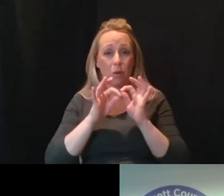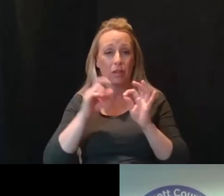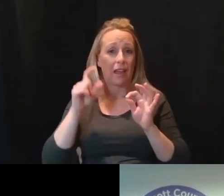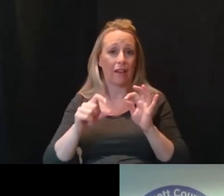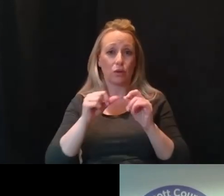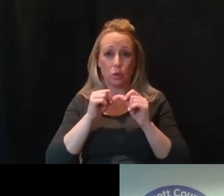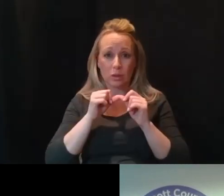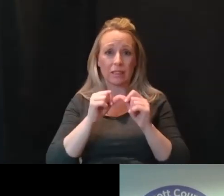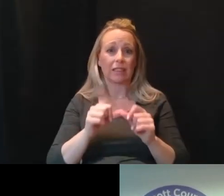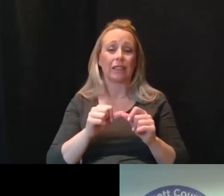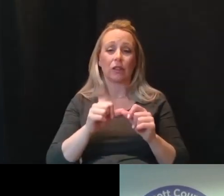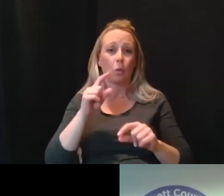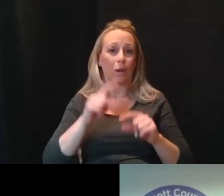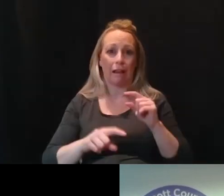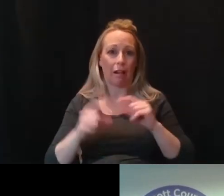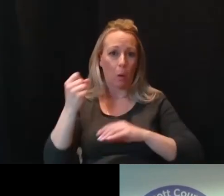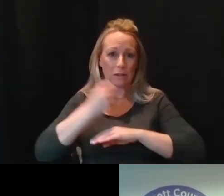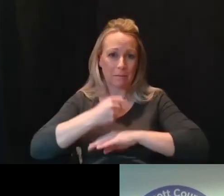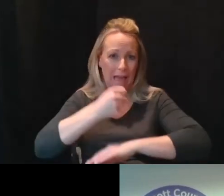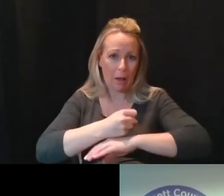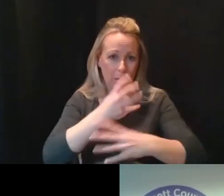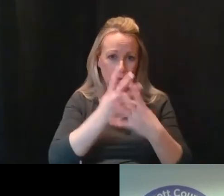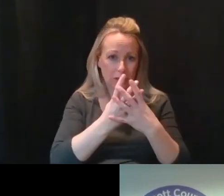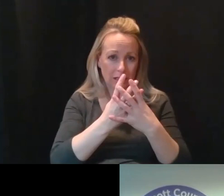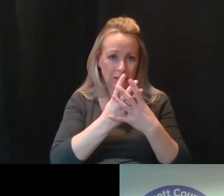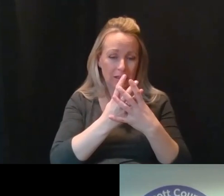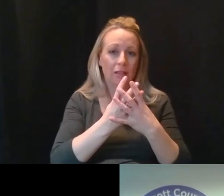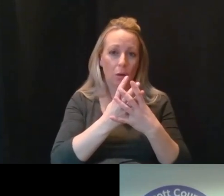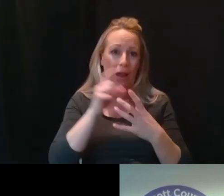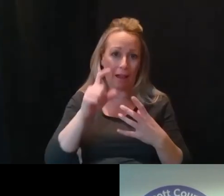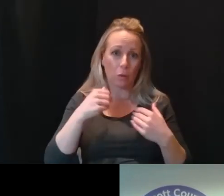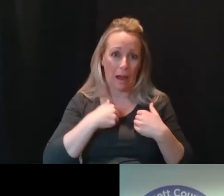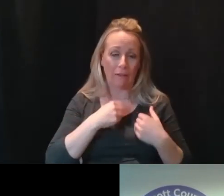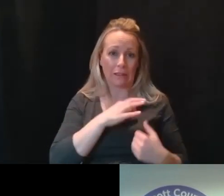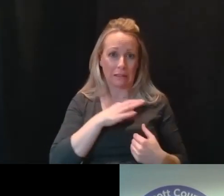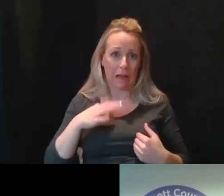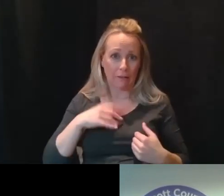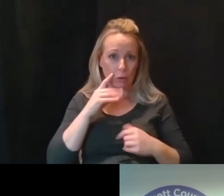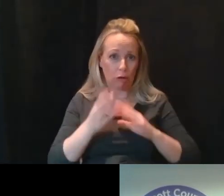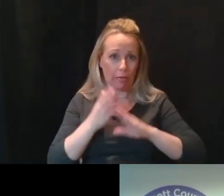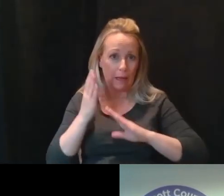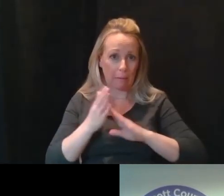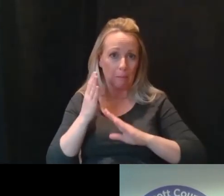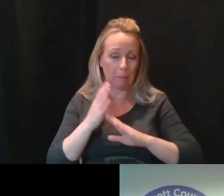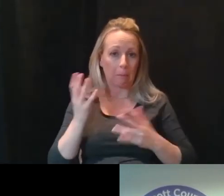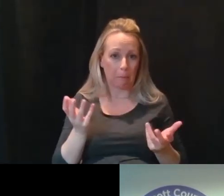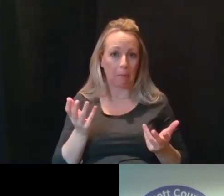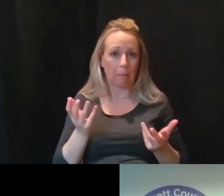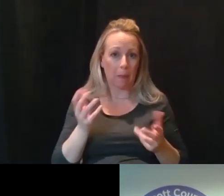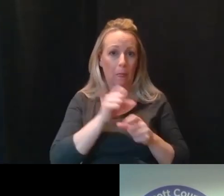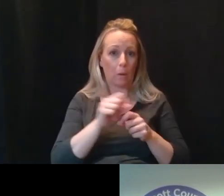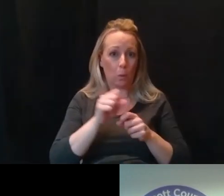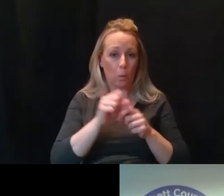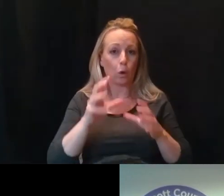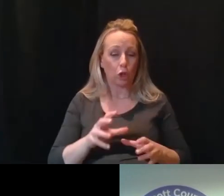continue. We can't close them down. So we have to have people to run them. Therefore, the workers in the